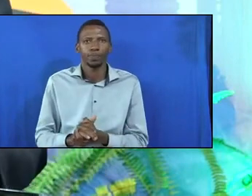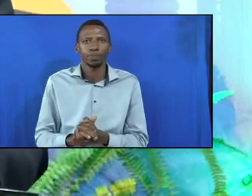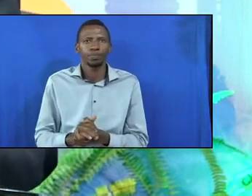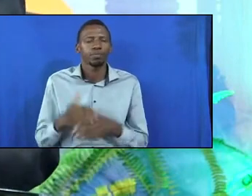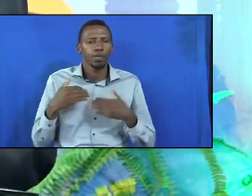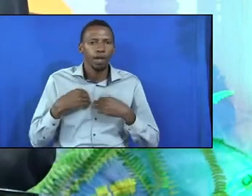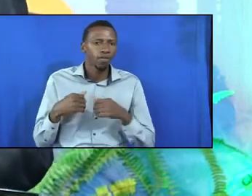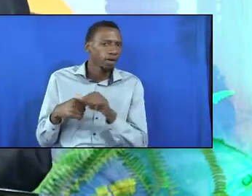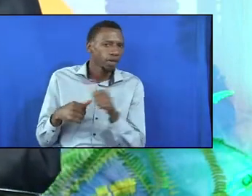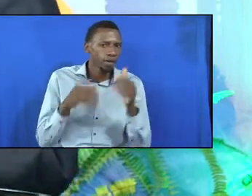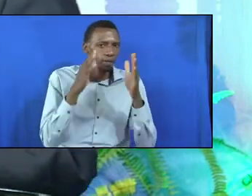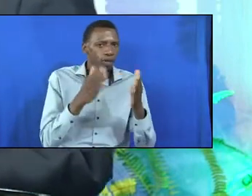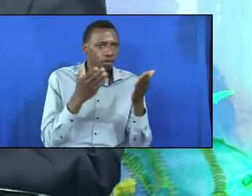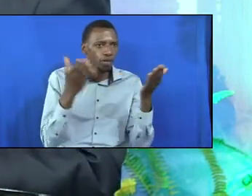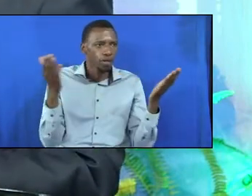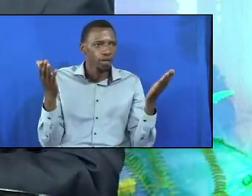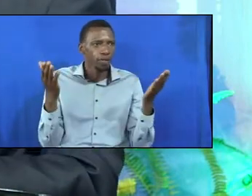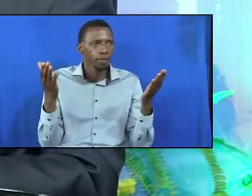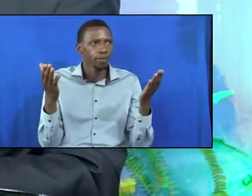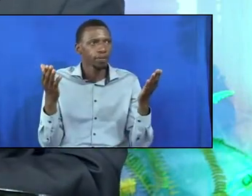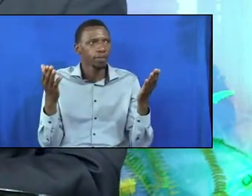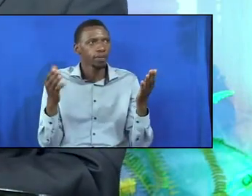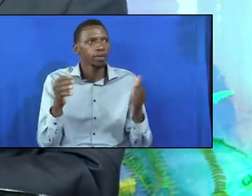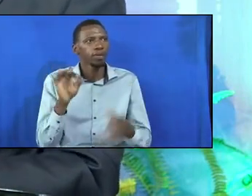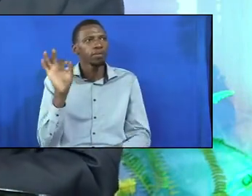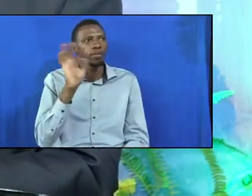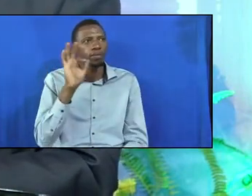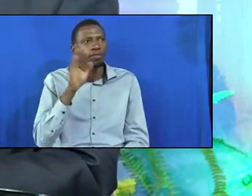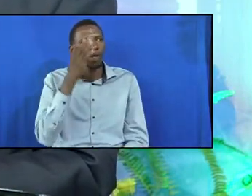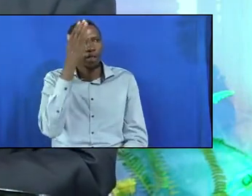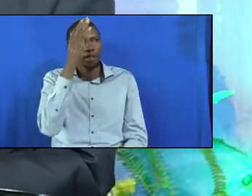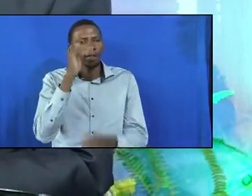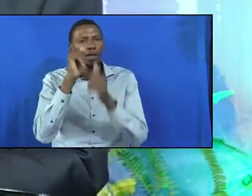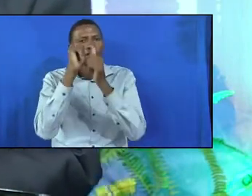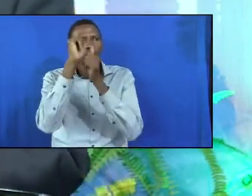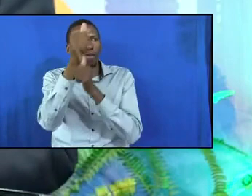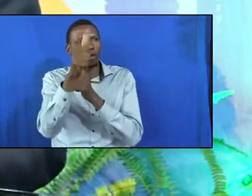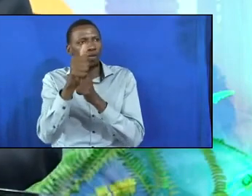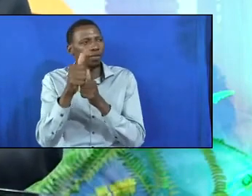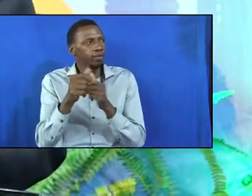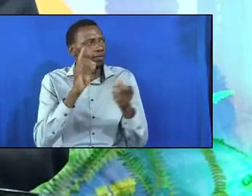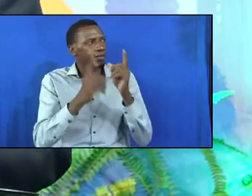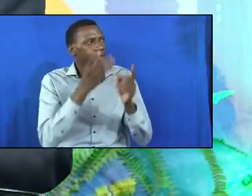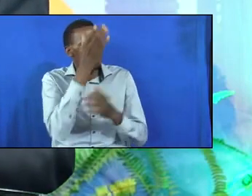Okay. Is there another one? At the far end. Dash there.